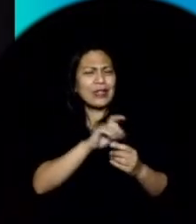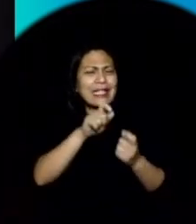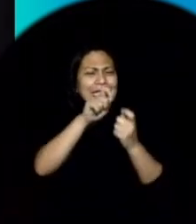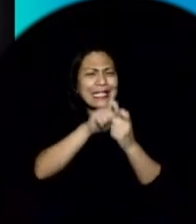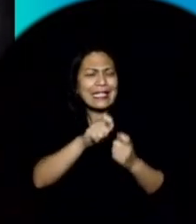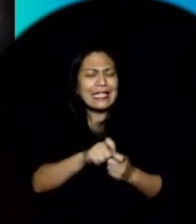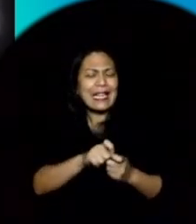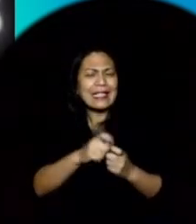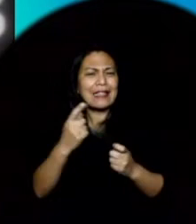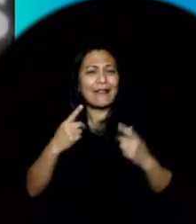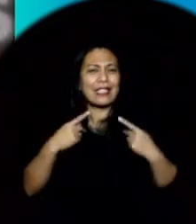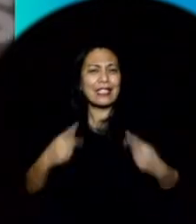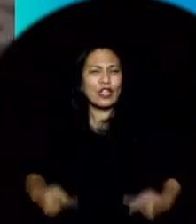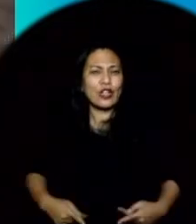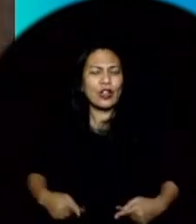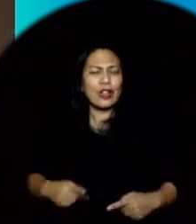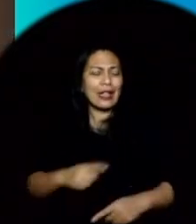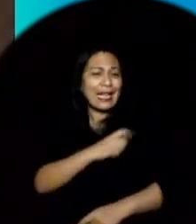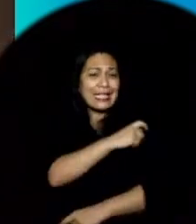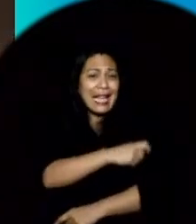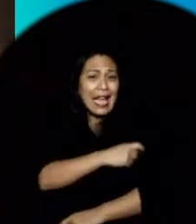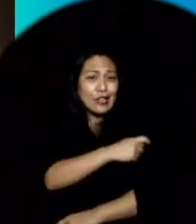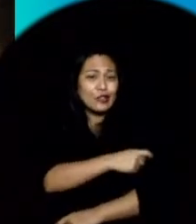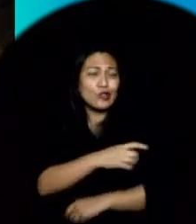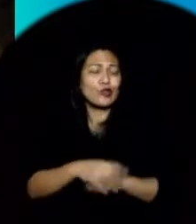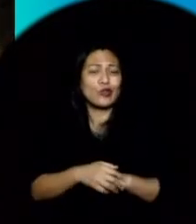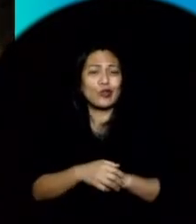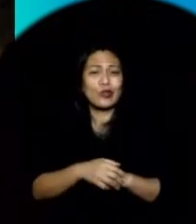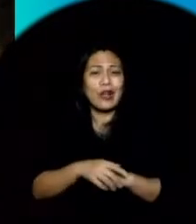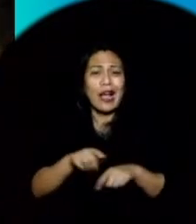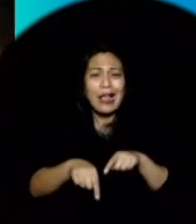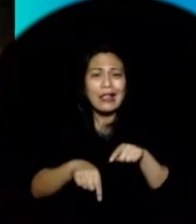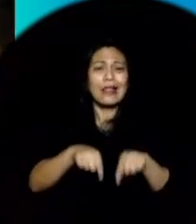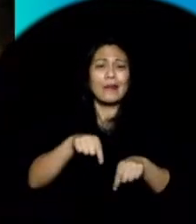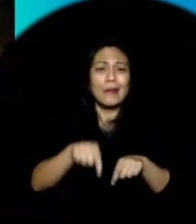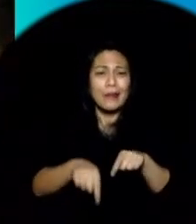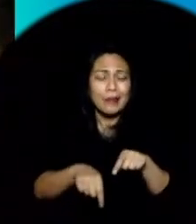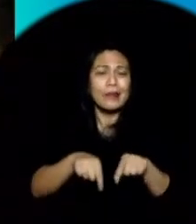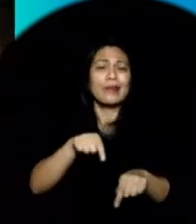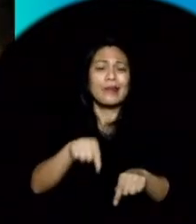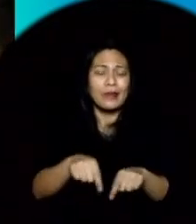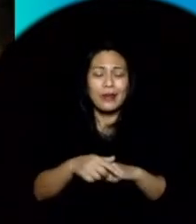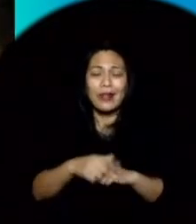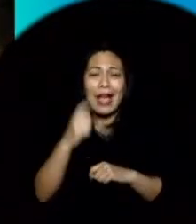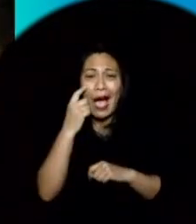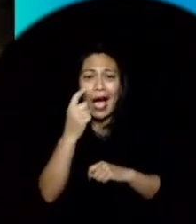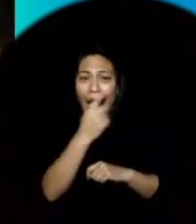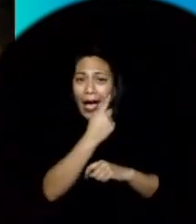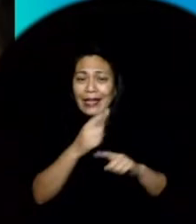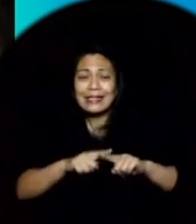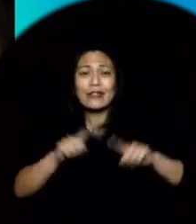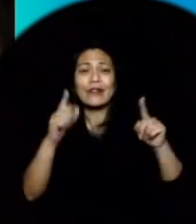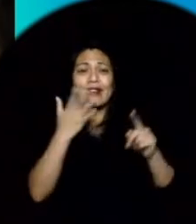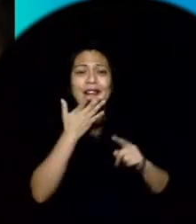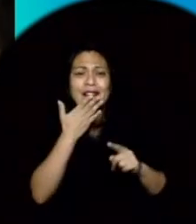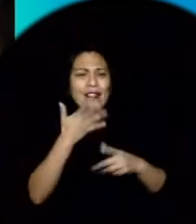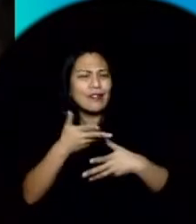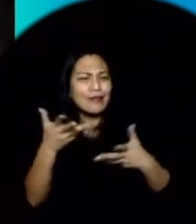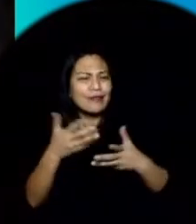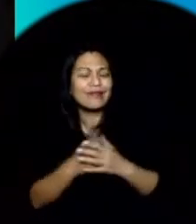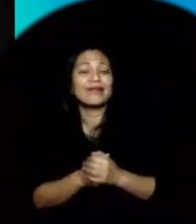interesting details. A tattoo, a scar, a limp, two different colored eyes. These could all be clues in your